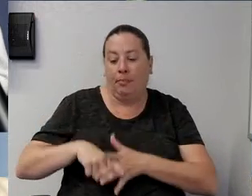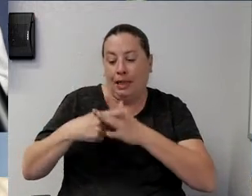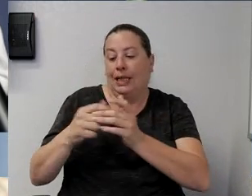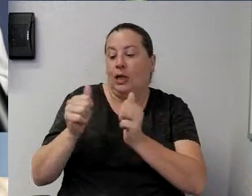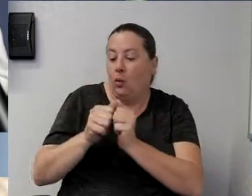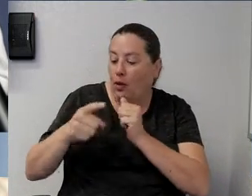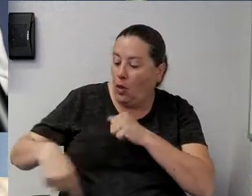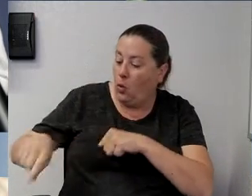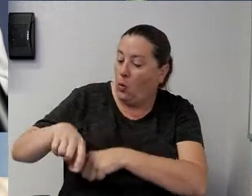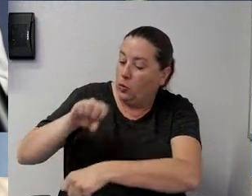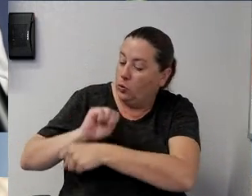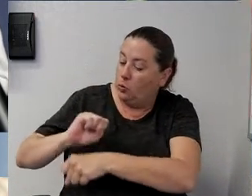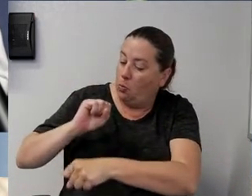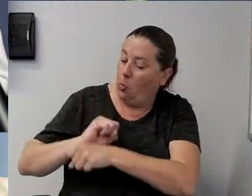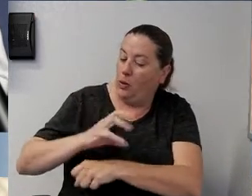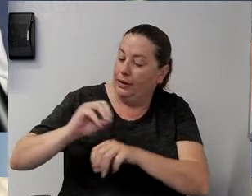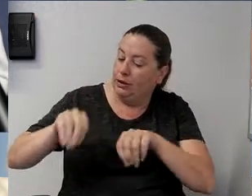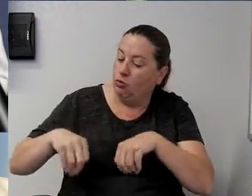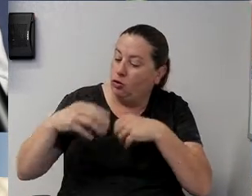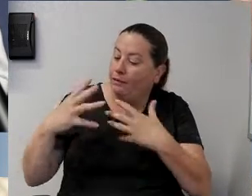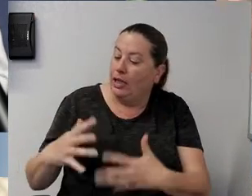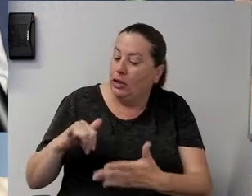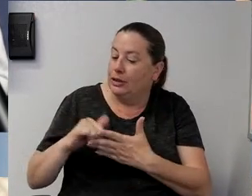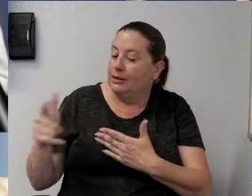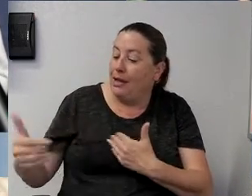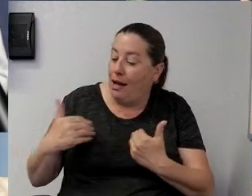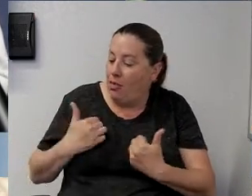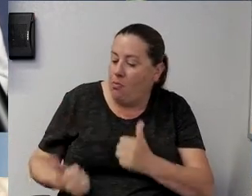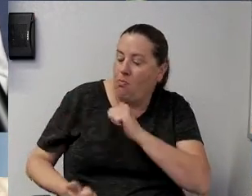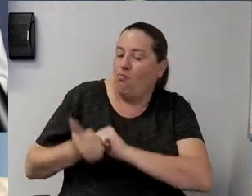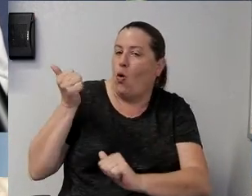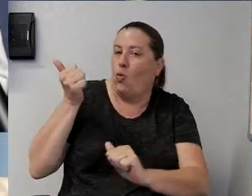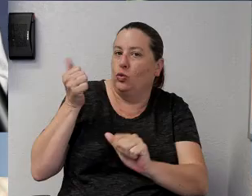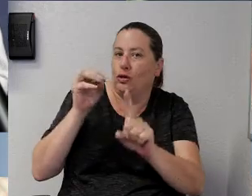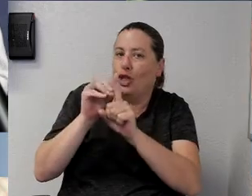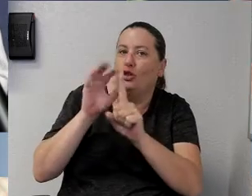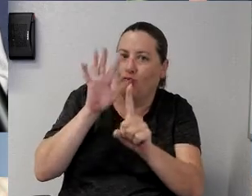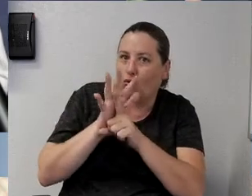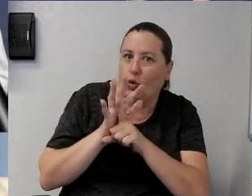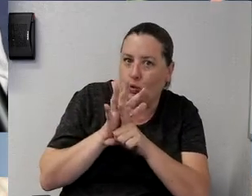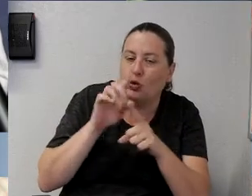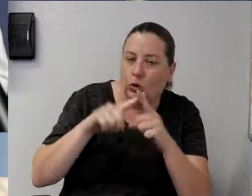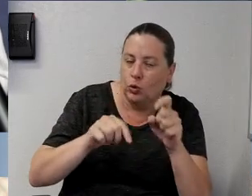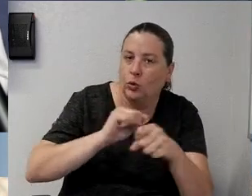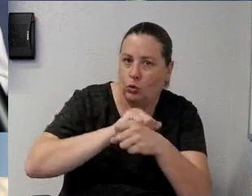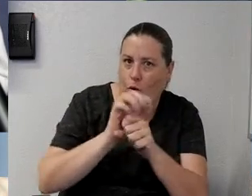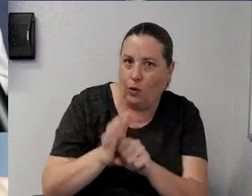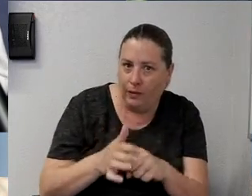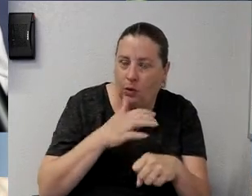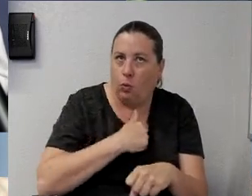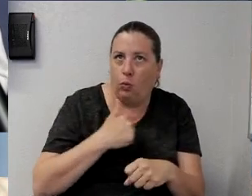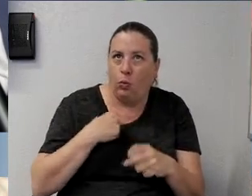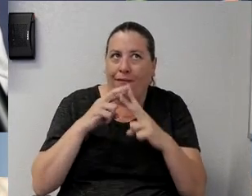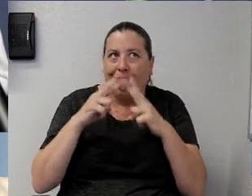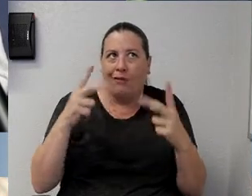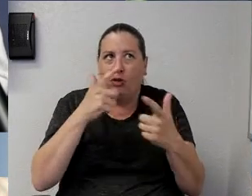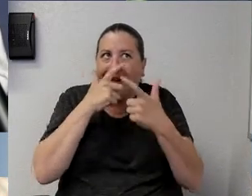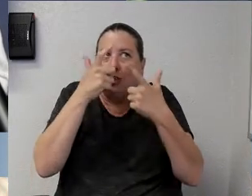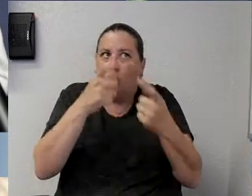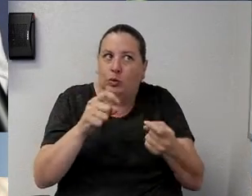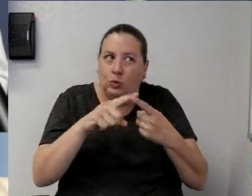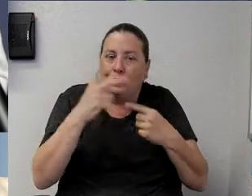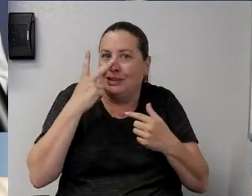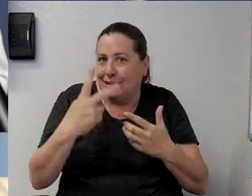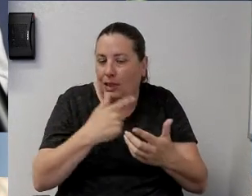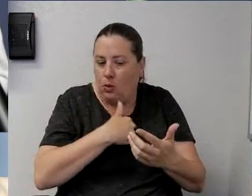employees and providers that have had the most contact or the most exposure, because we're very interested in seeing what we